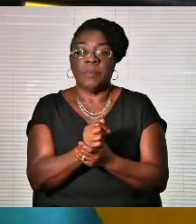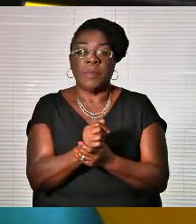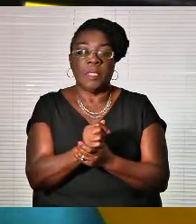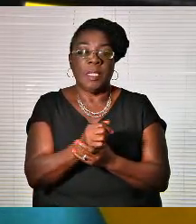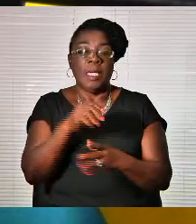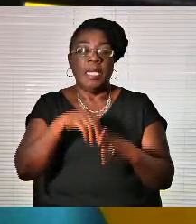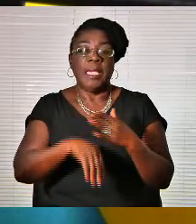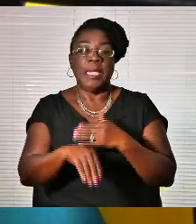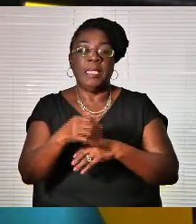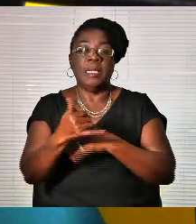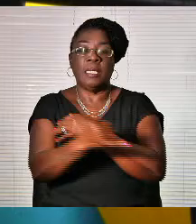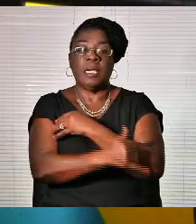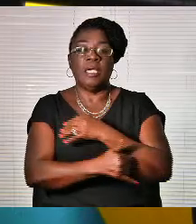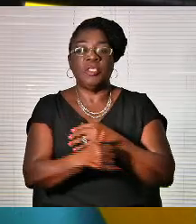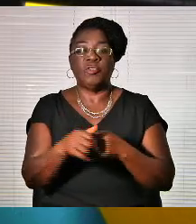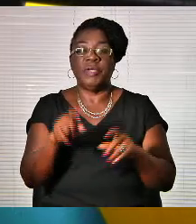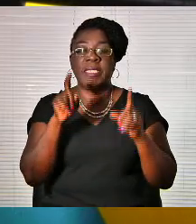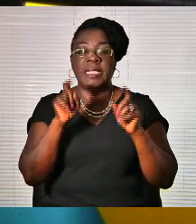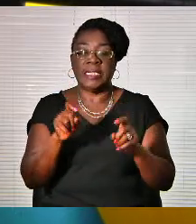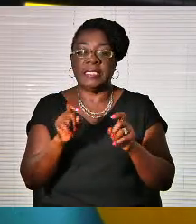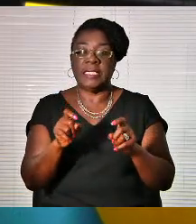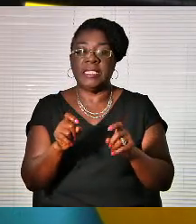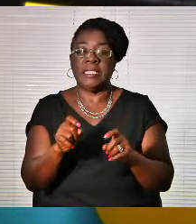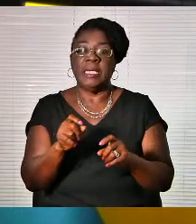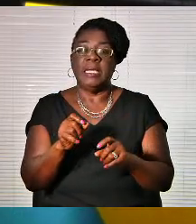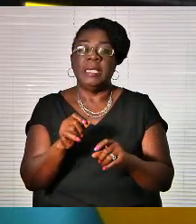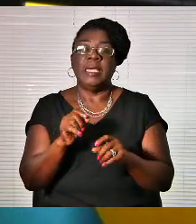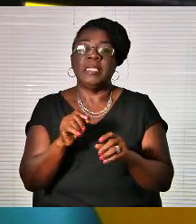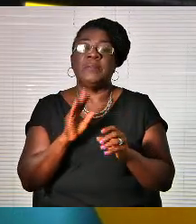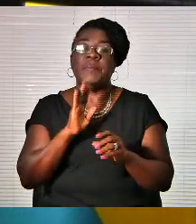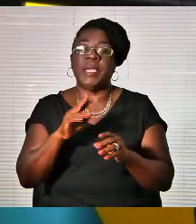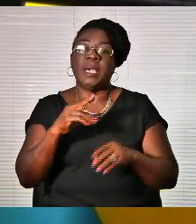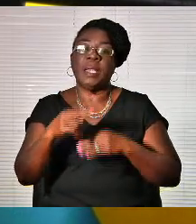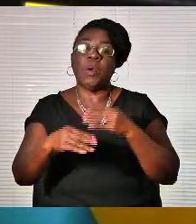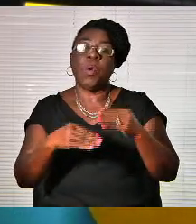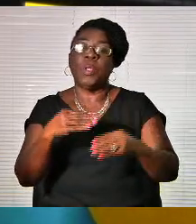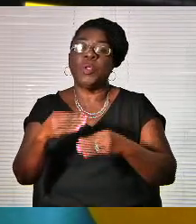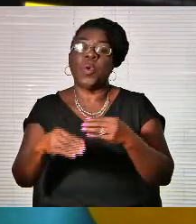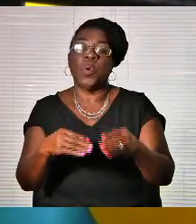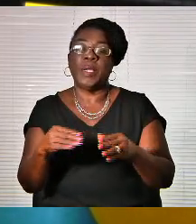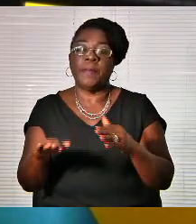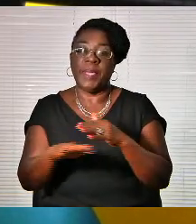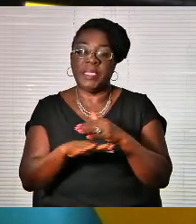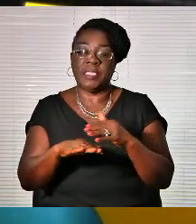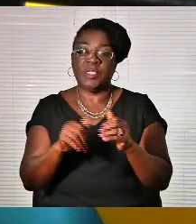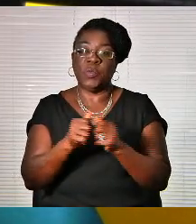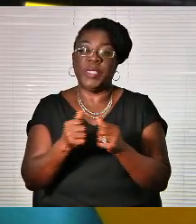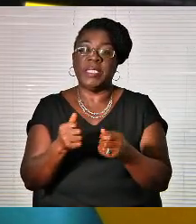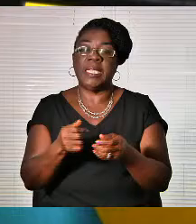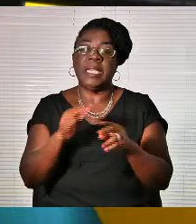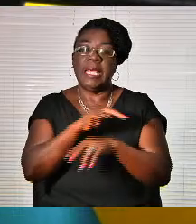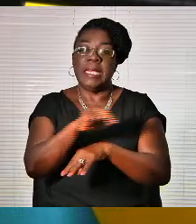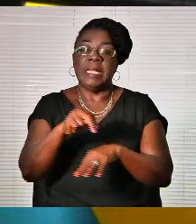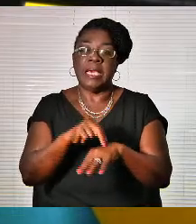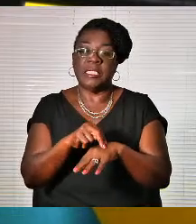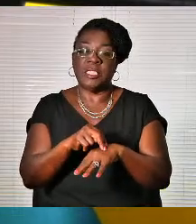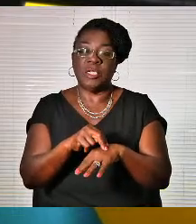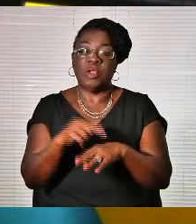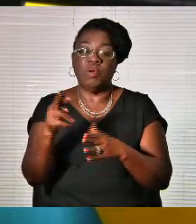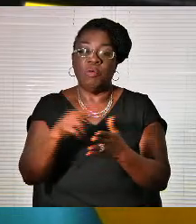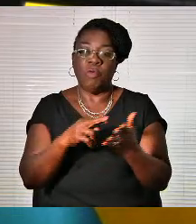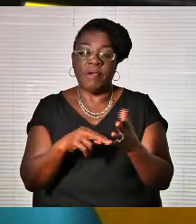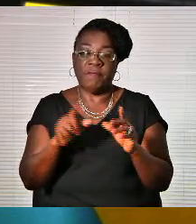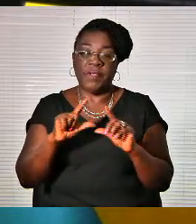in-country testing is being augmented on an ongoing basis with the National Reference Lab, the Princess